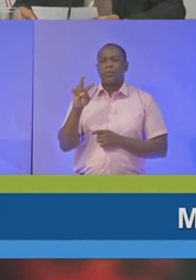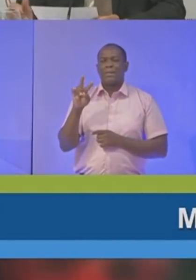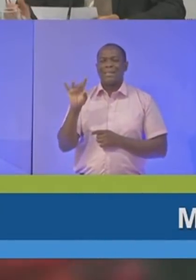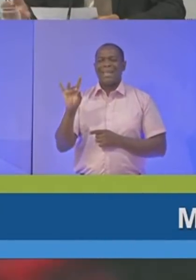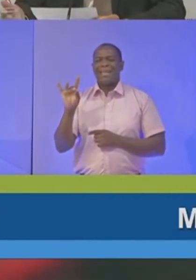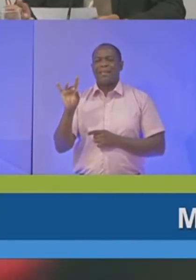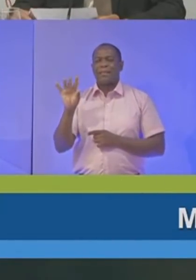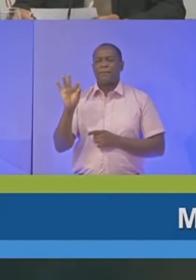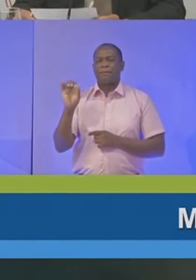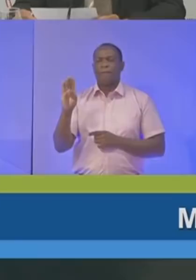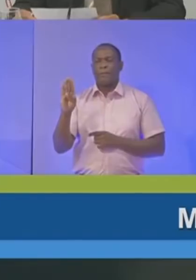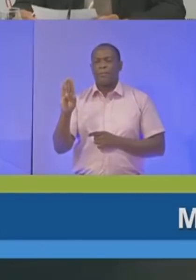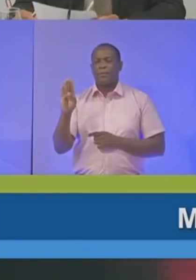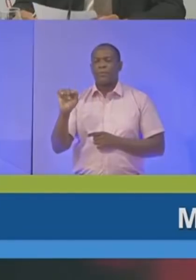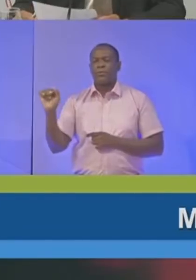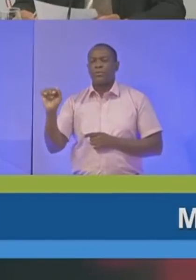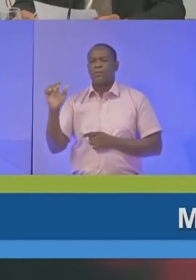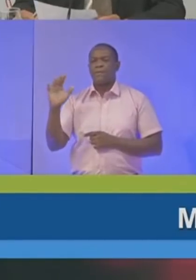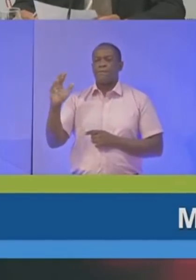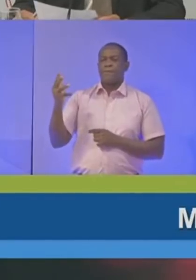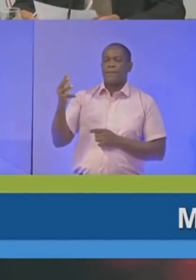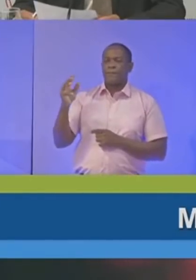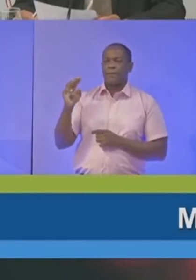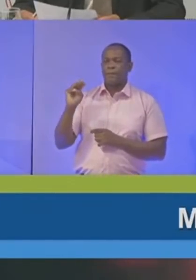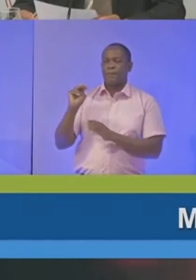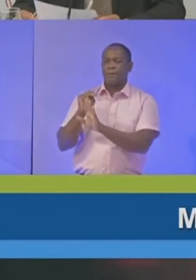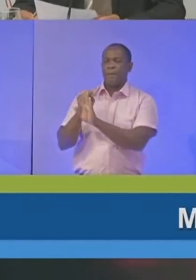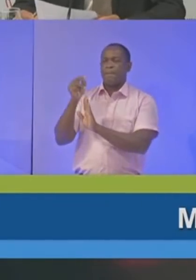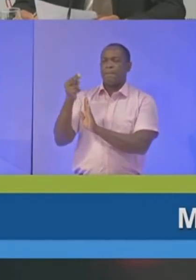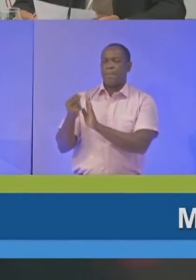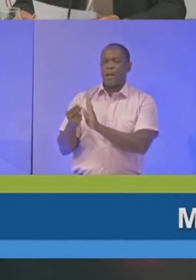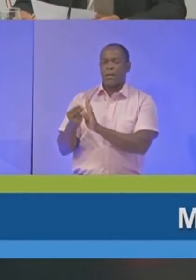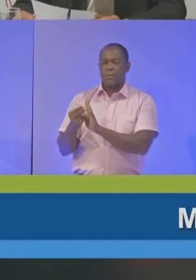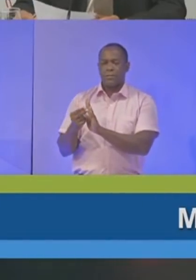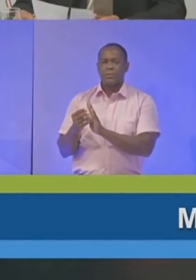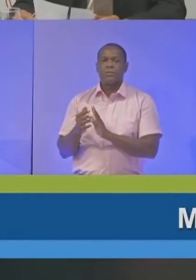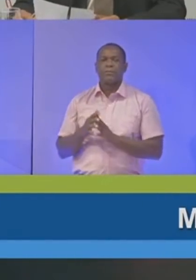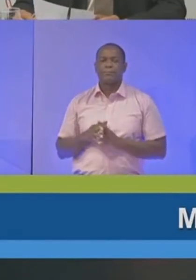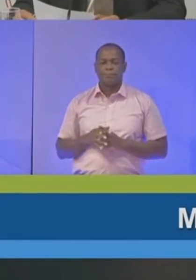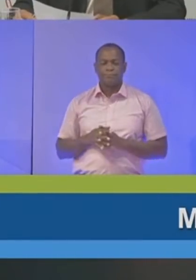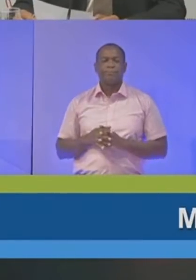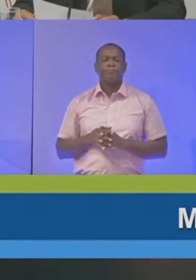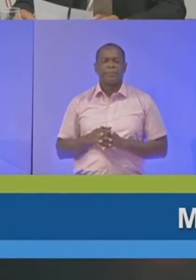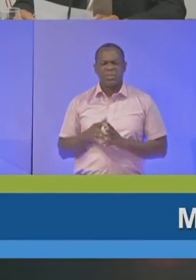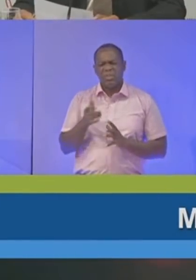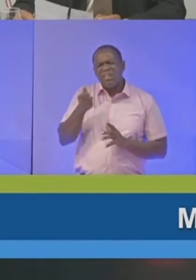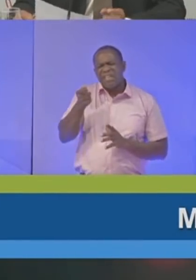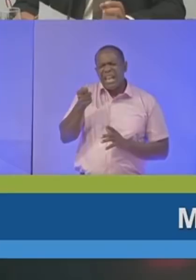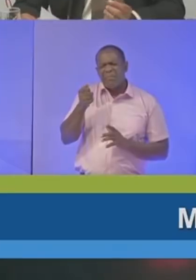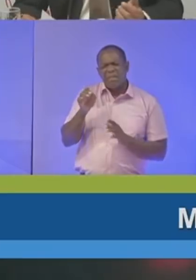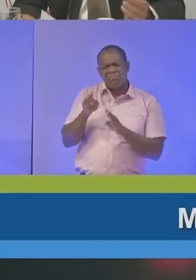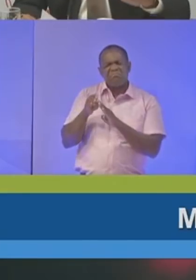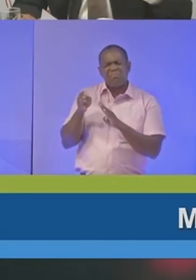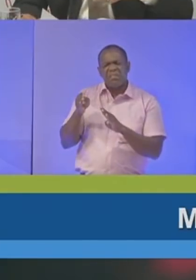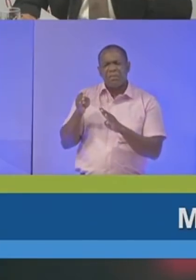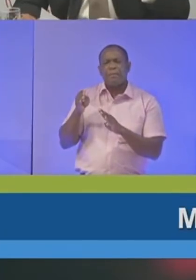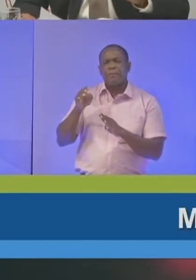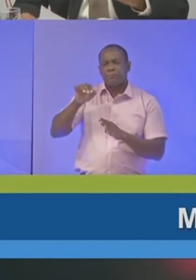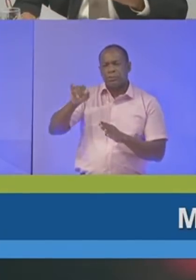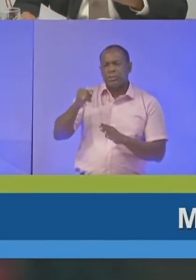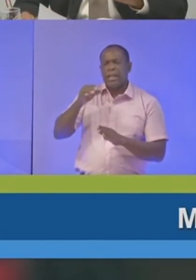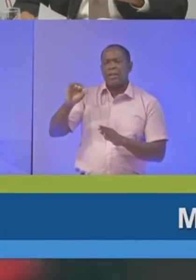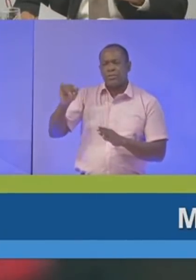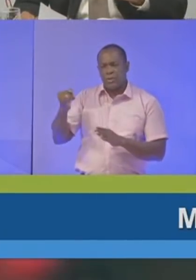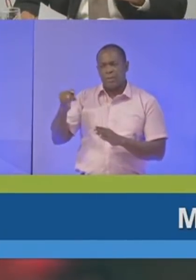Pfizer, as we indicated, Pfizer boosters will start in March of 2022. So the